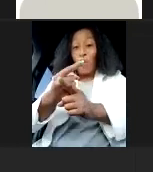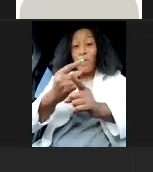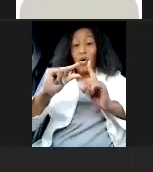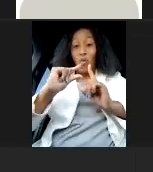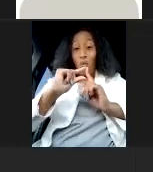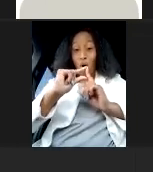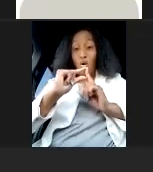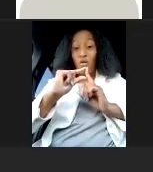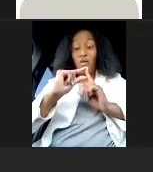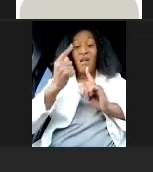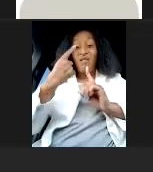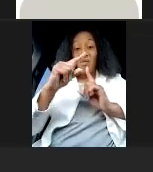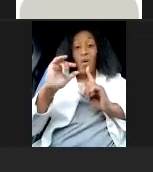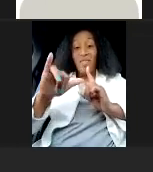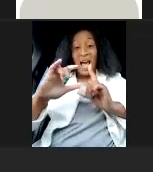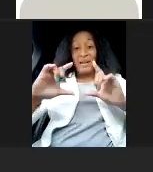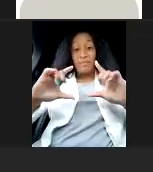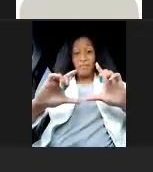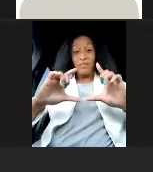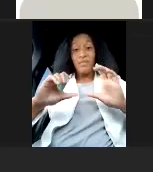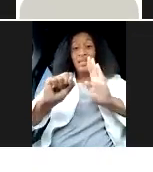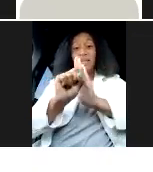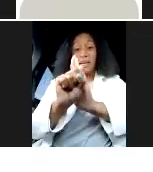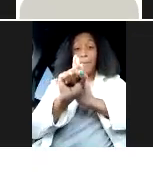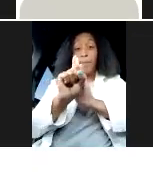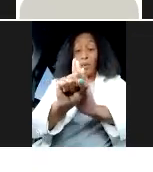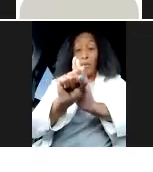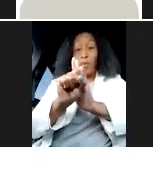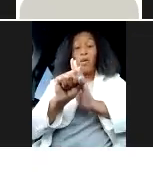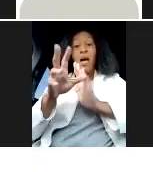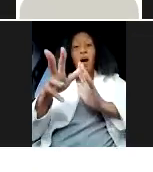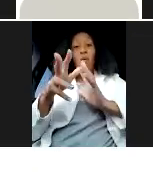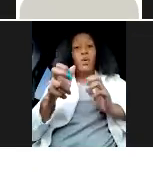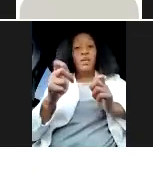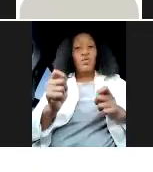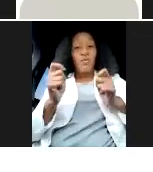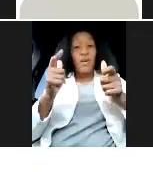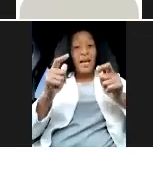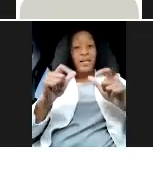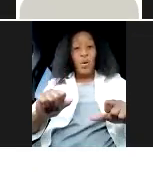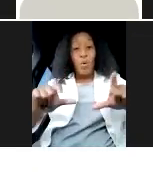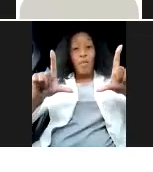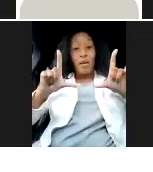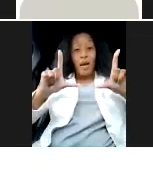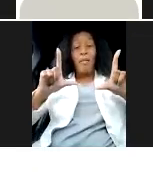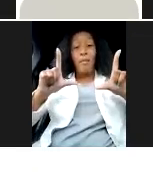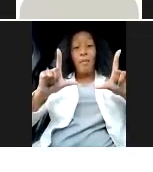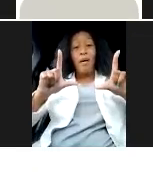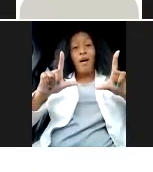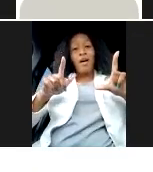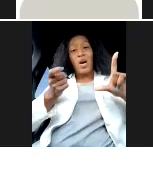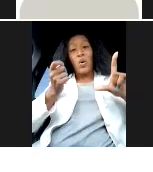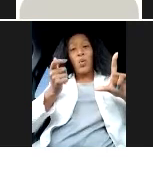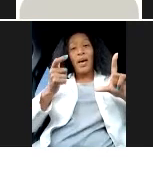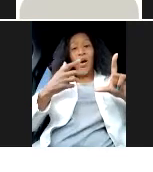All right. So I want to open up a quick whiteboard if you don't mind. I'll go to my handy dandy whiteboard Fox.